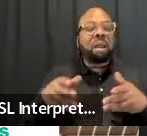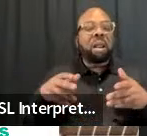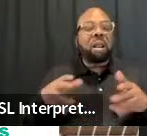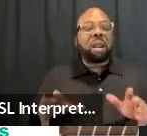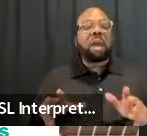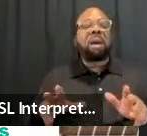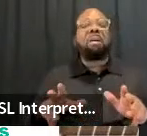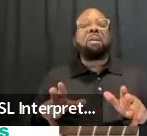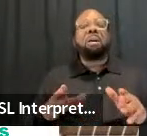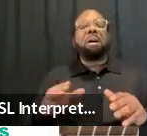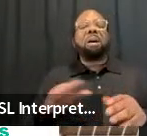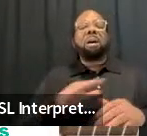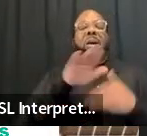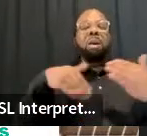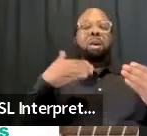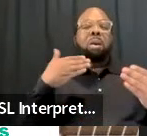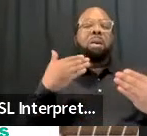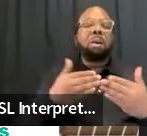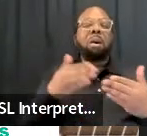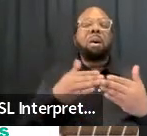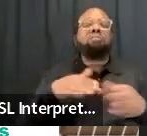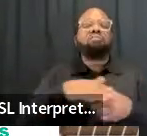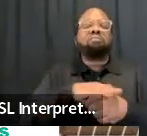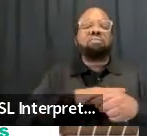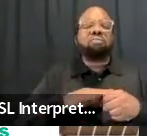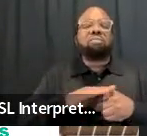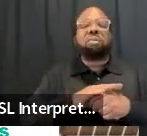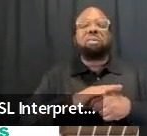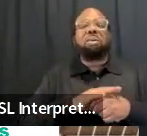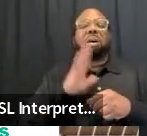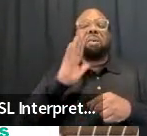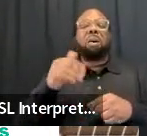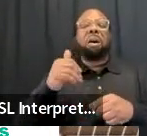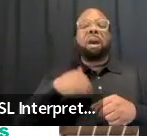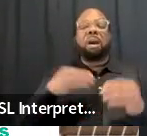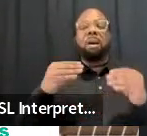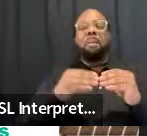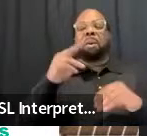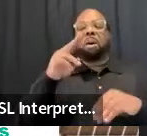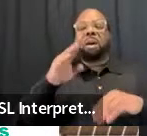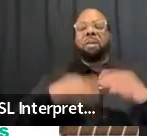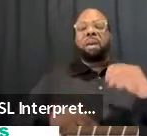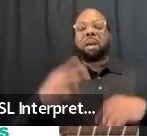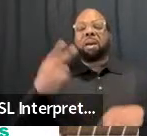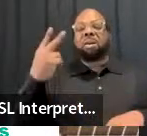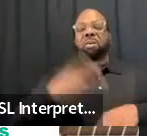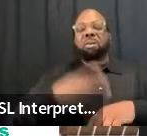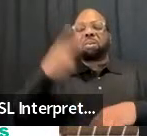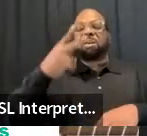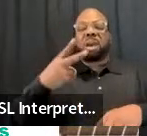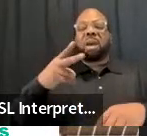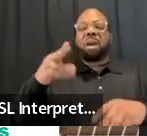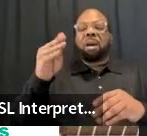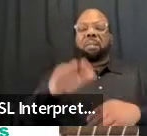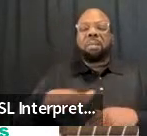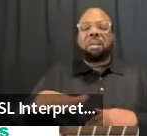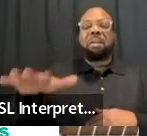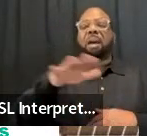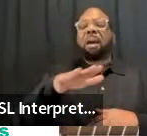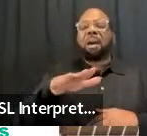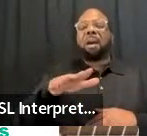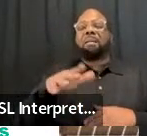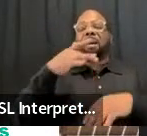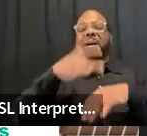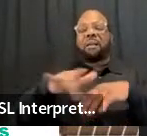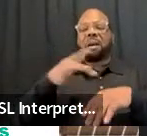districts. The effect of this change would be to more than double the commercial land area across the city that would become available for the siting of